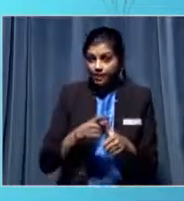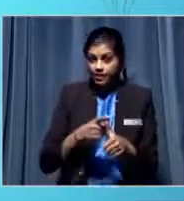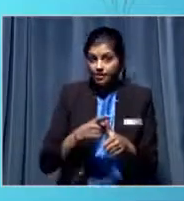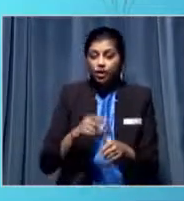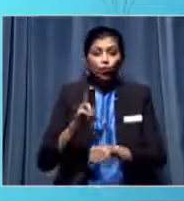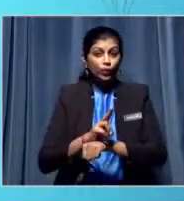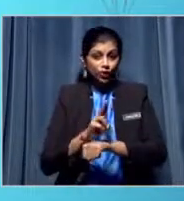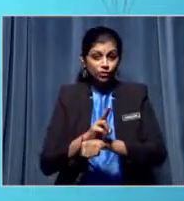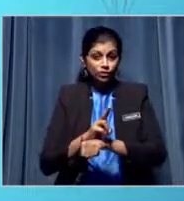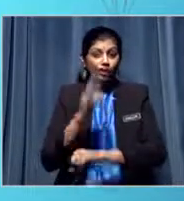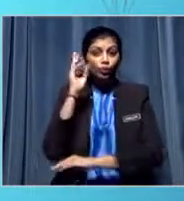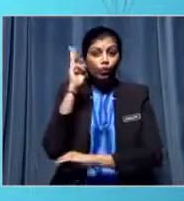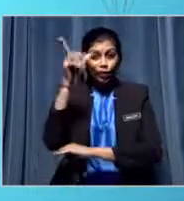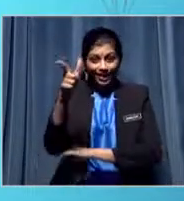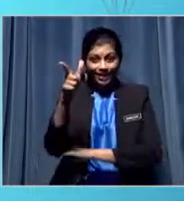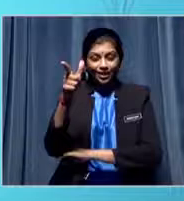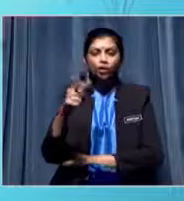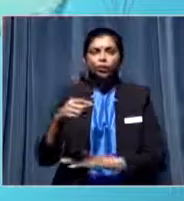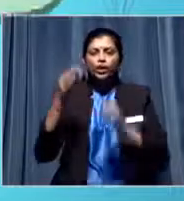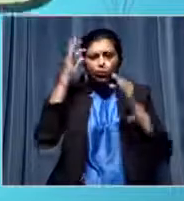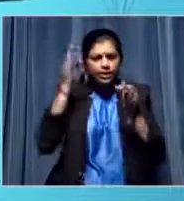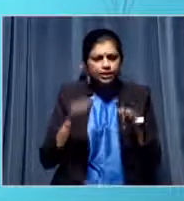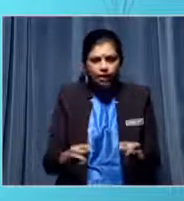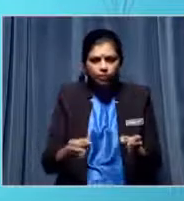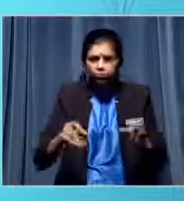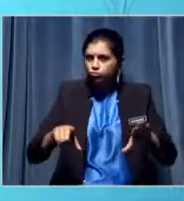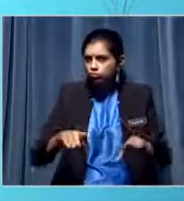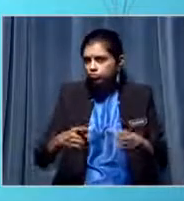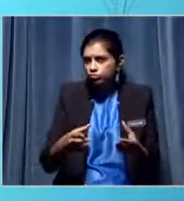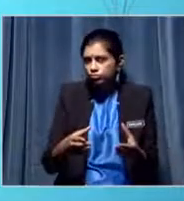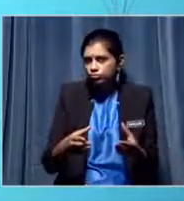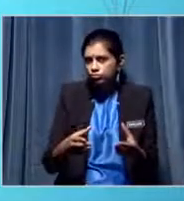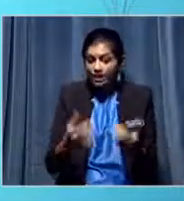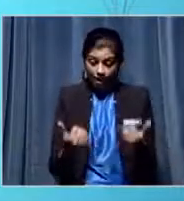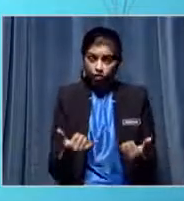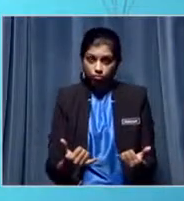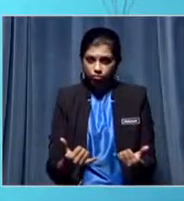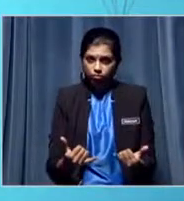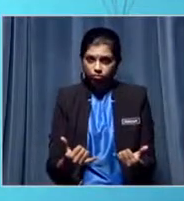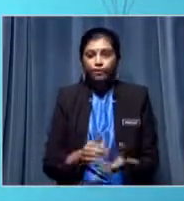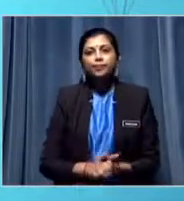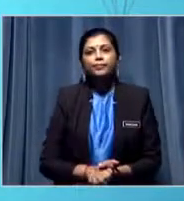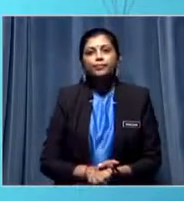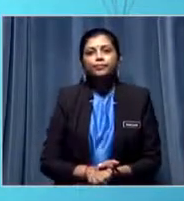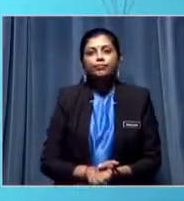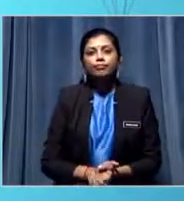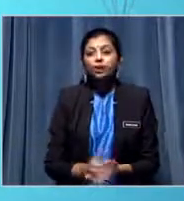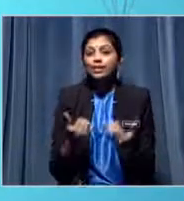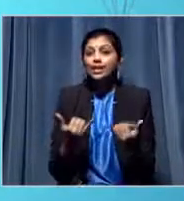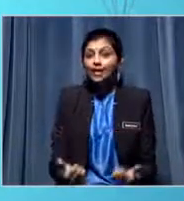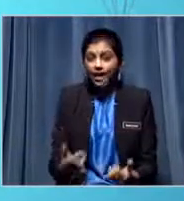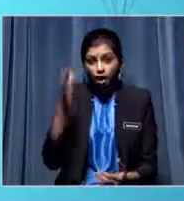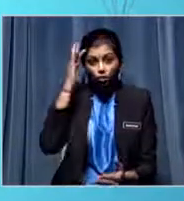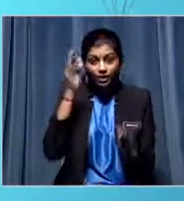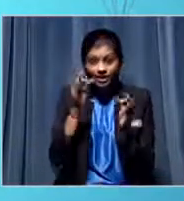First, we use will when we decide to do something at the moment of speaking. It is on-the-spot